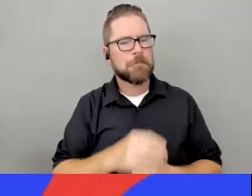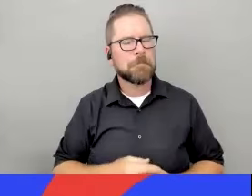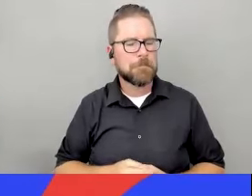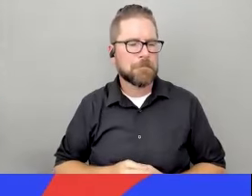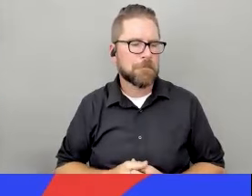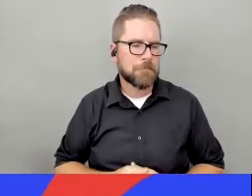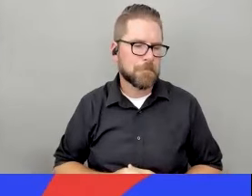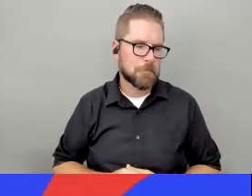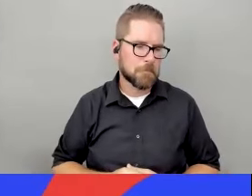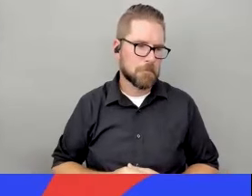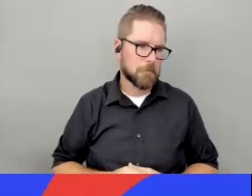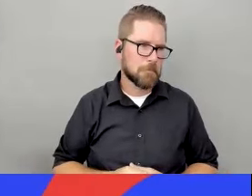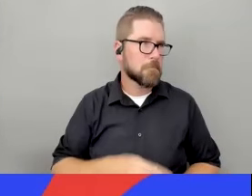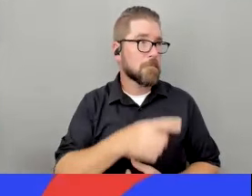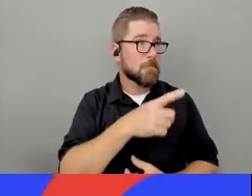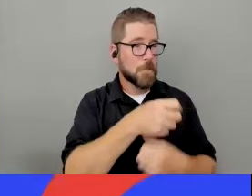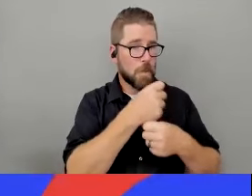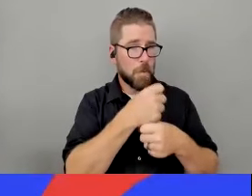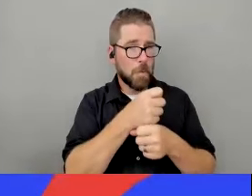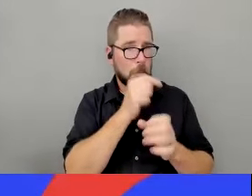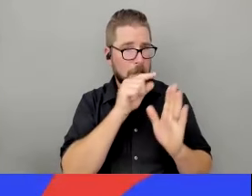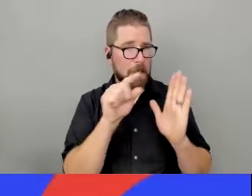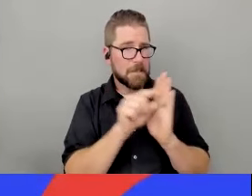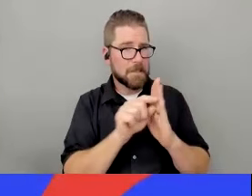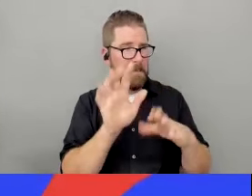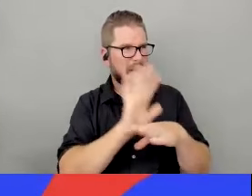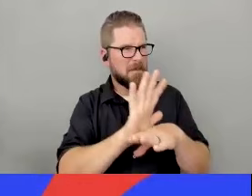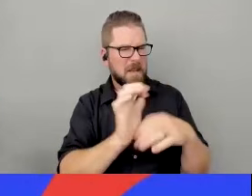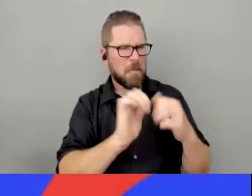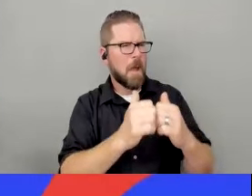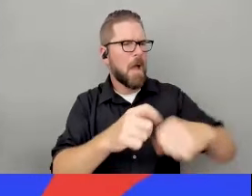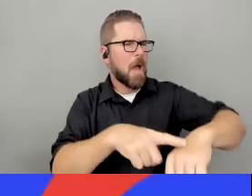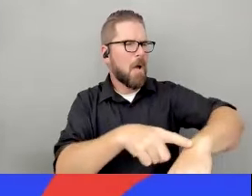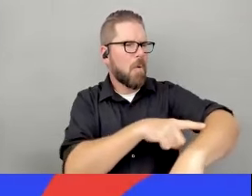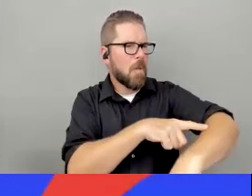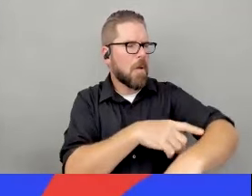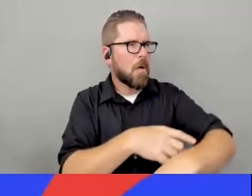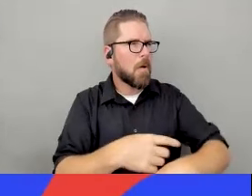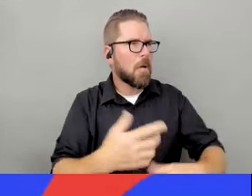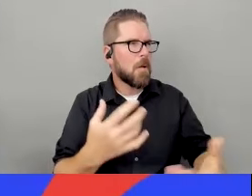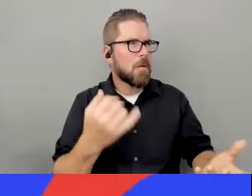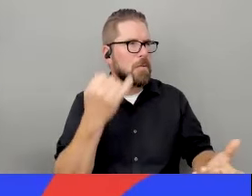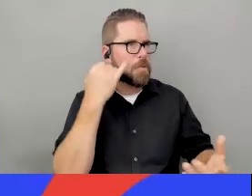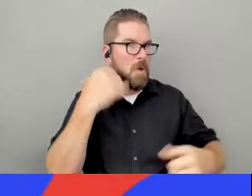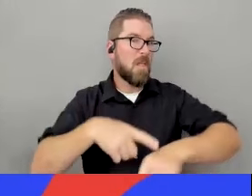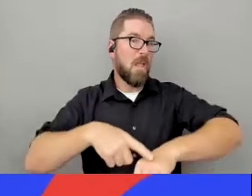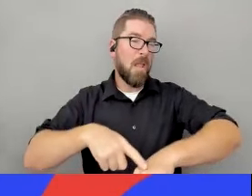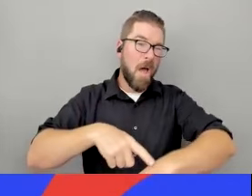of how long this video is? Because if it's too long, I think it would take the students too long to get through it with all these